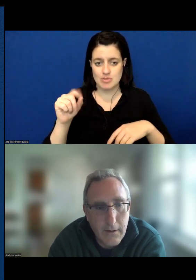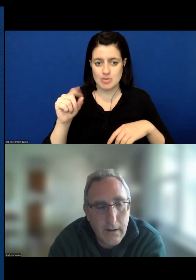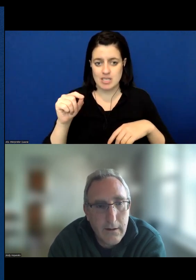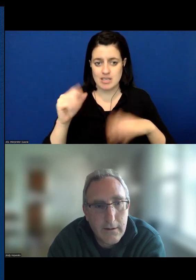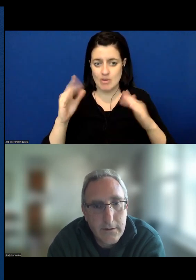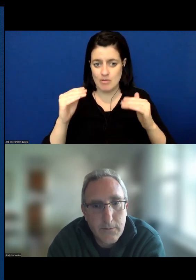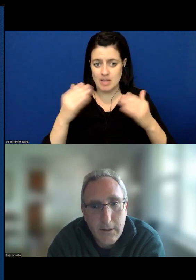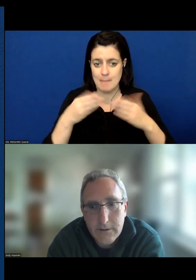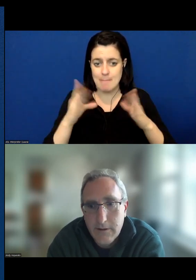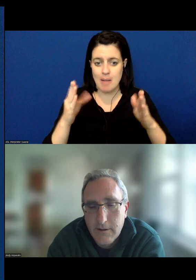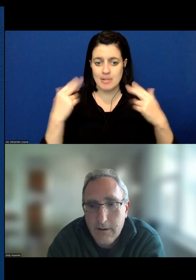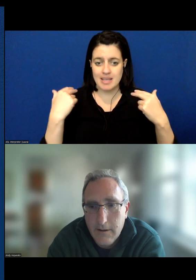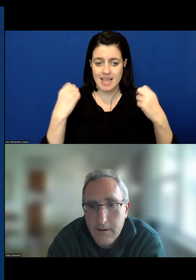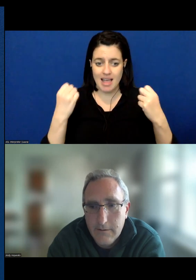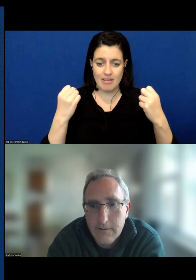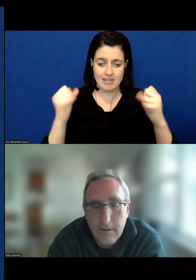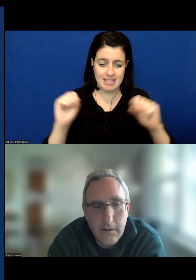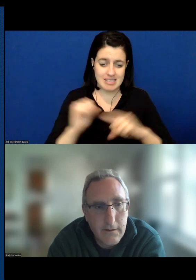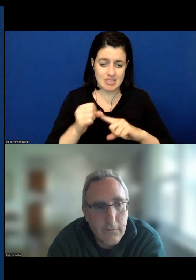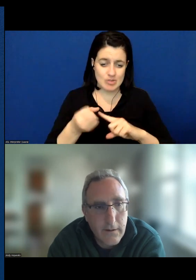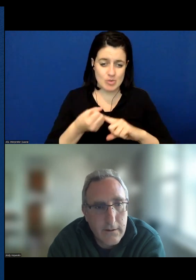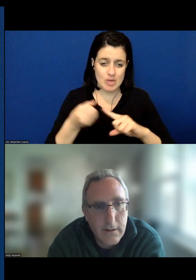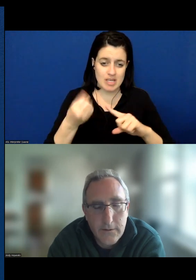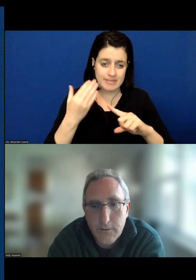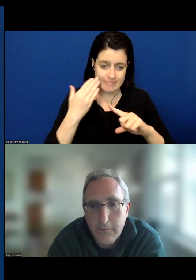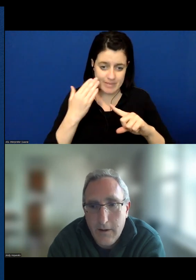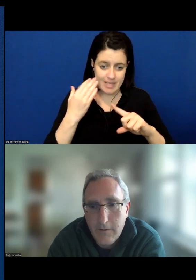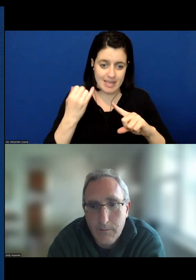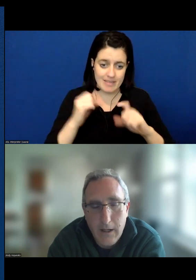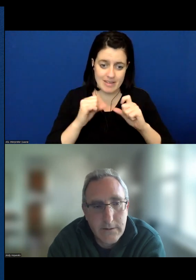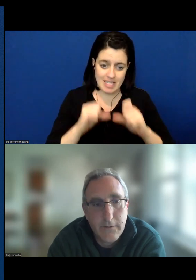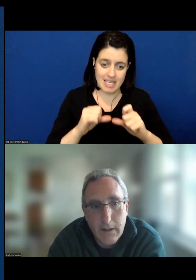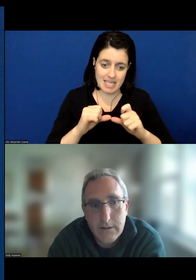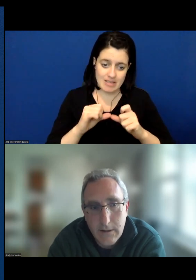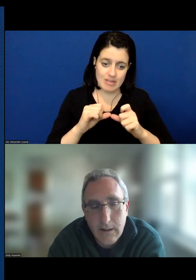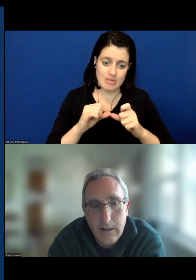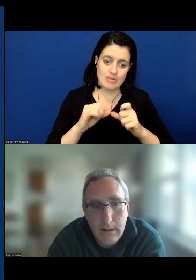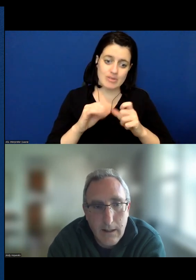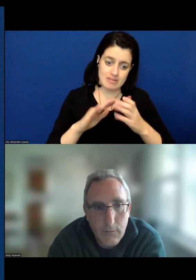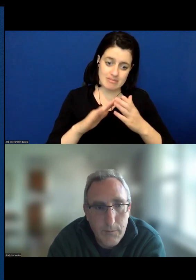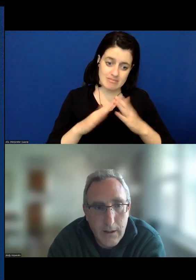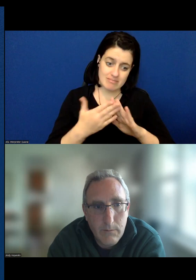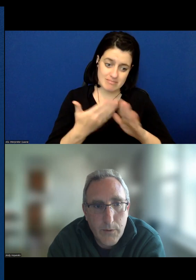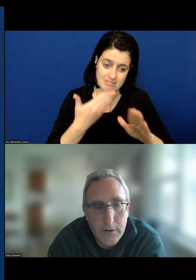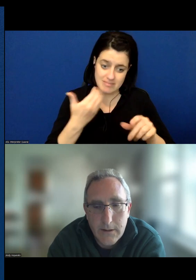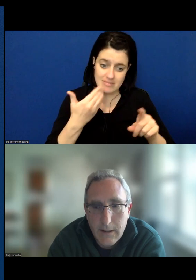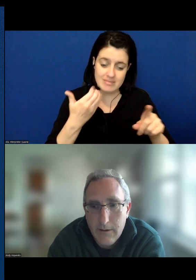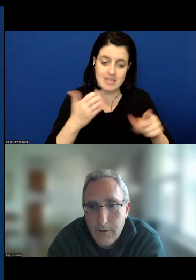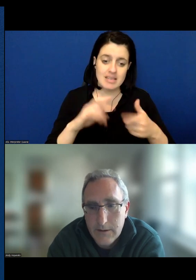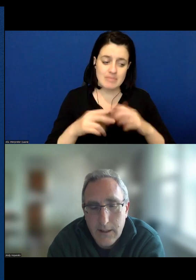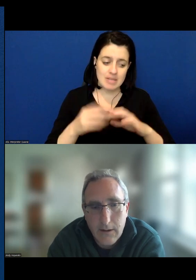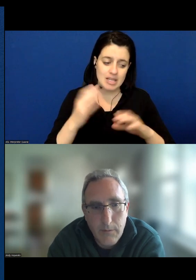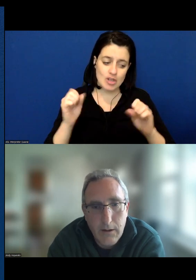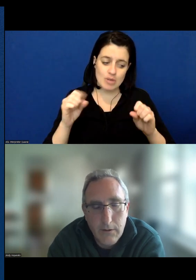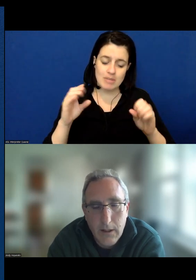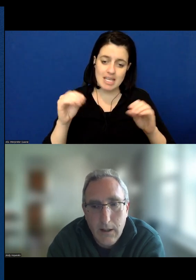health situation, if it continues to evolve in a positive direction, that it will be an in-person gathering